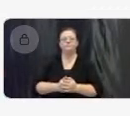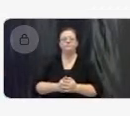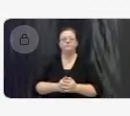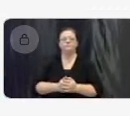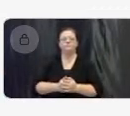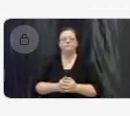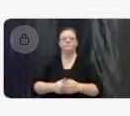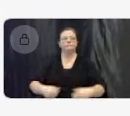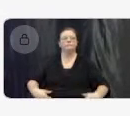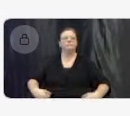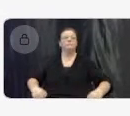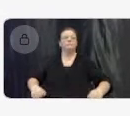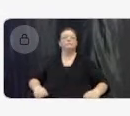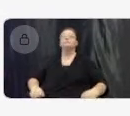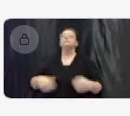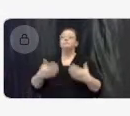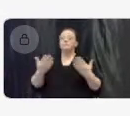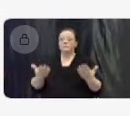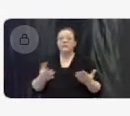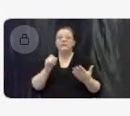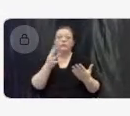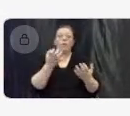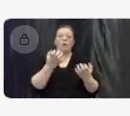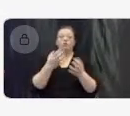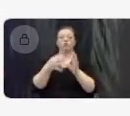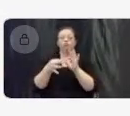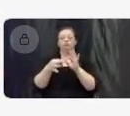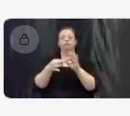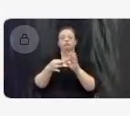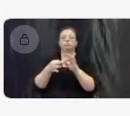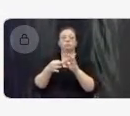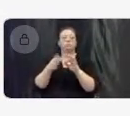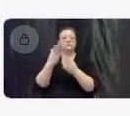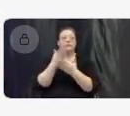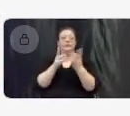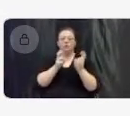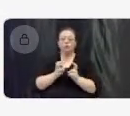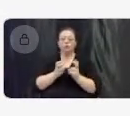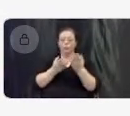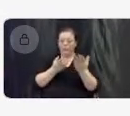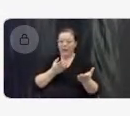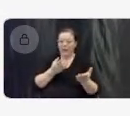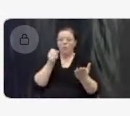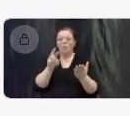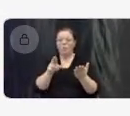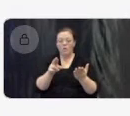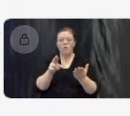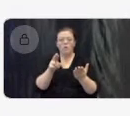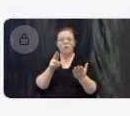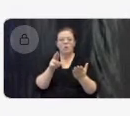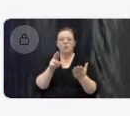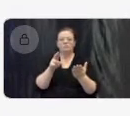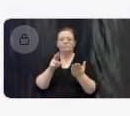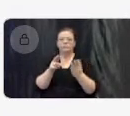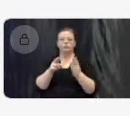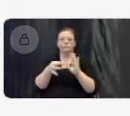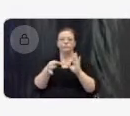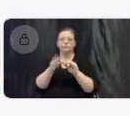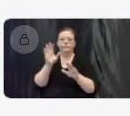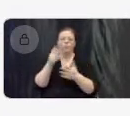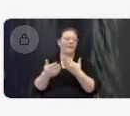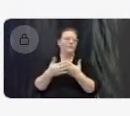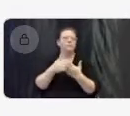And if so, if you'd like to address some of these issues that are on the table or to state your claim, the floor is